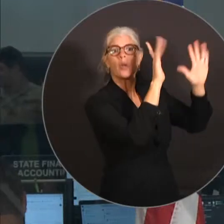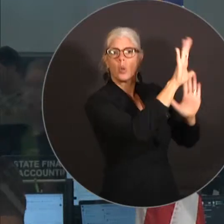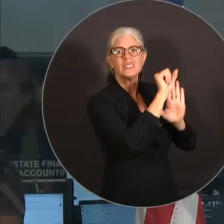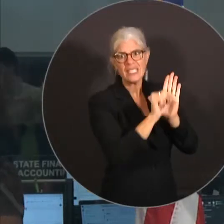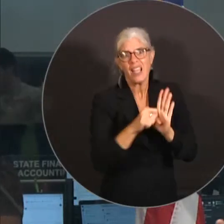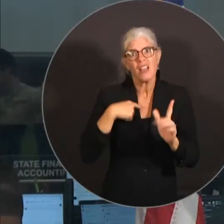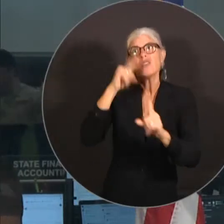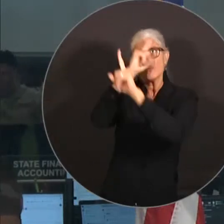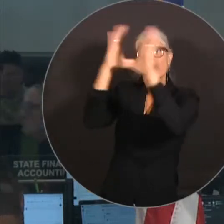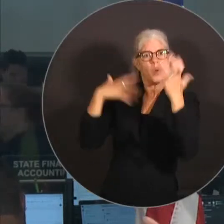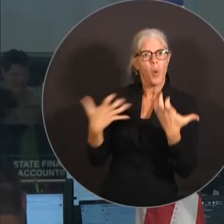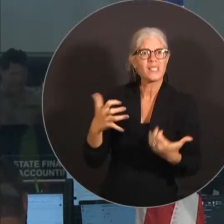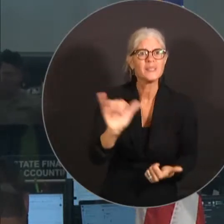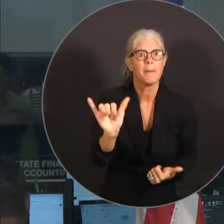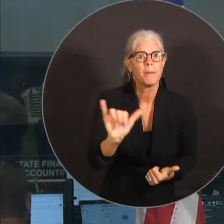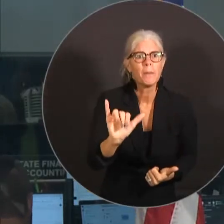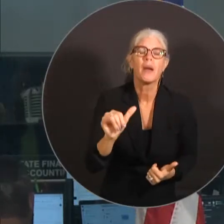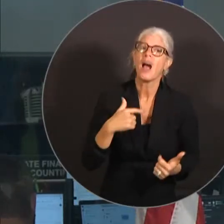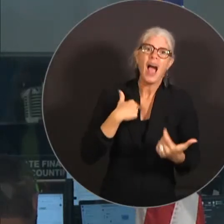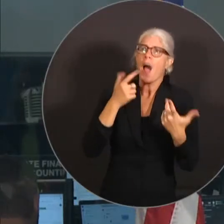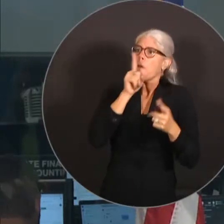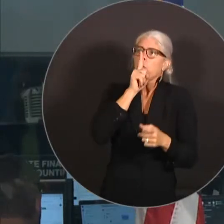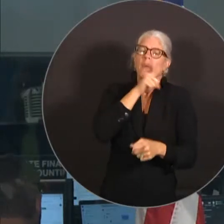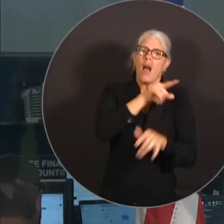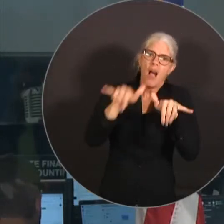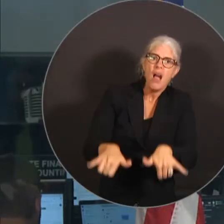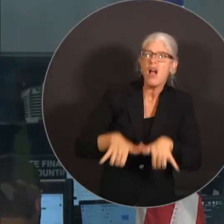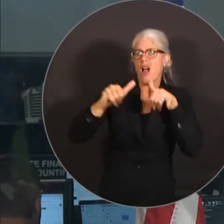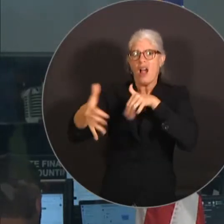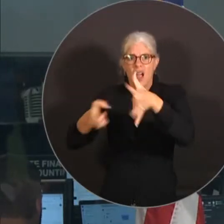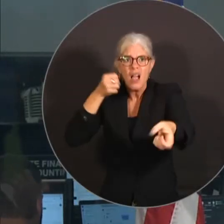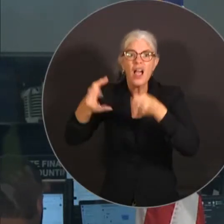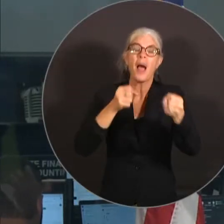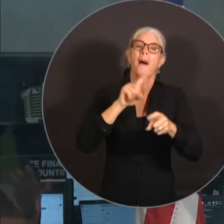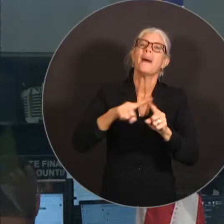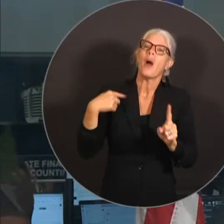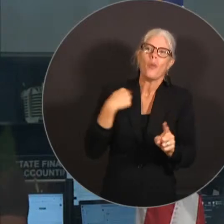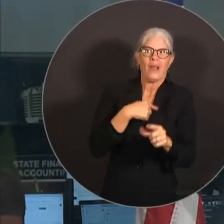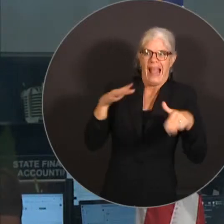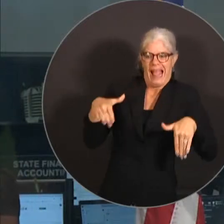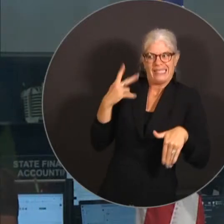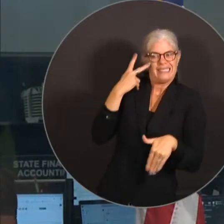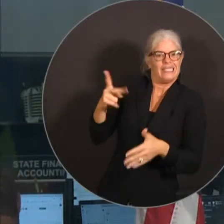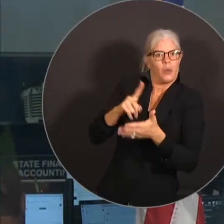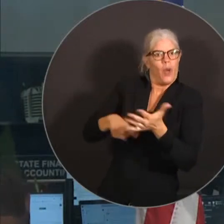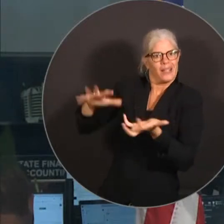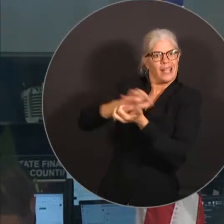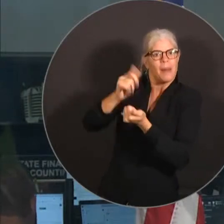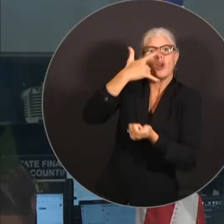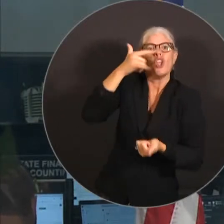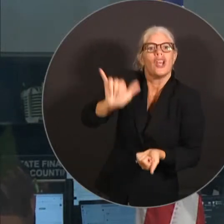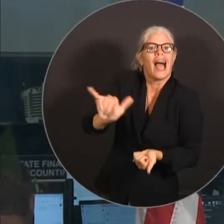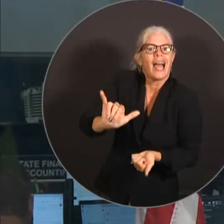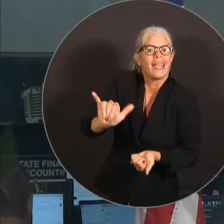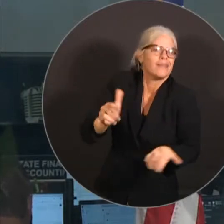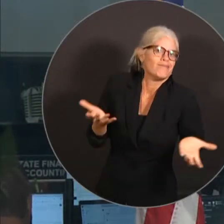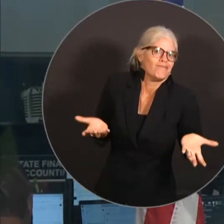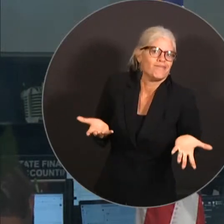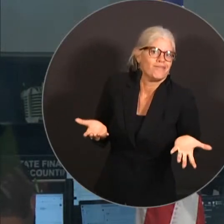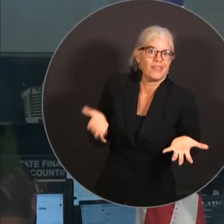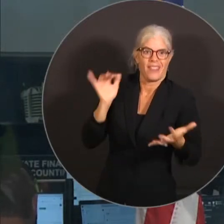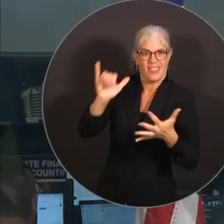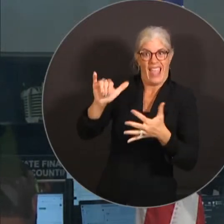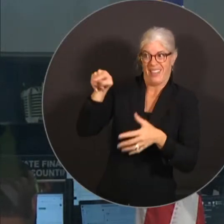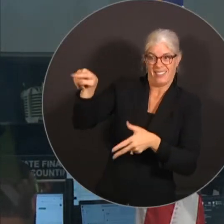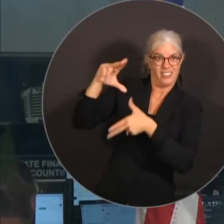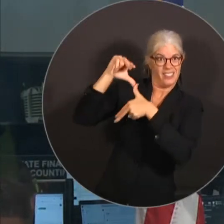not going to need them to be long, but it's just going to depend on what the damage is. So we'll see. I mean, look, these storms,